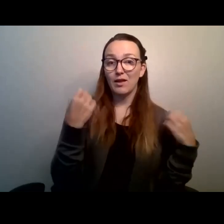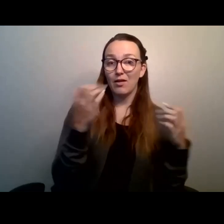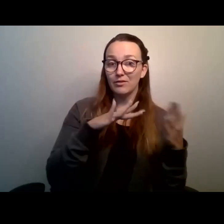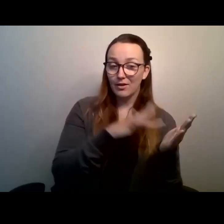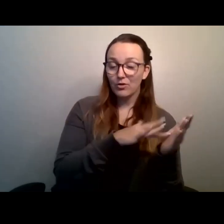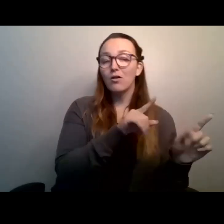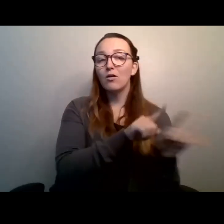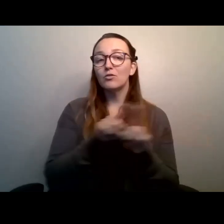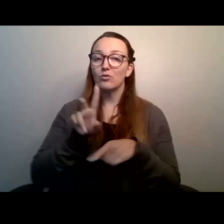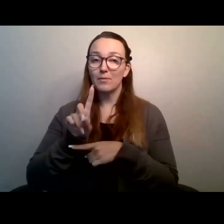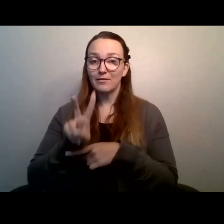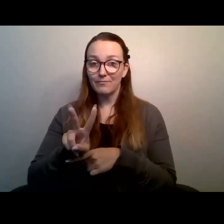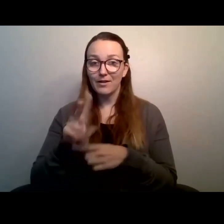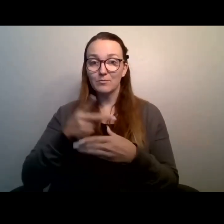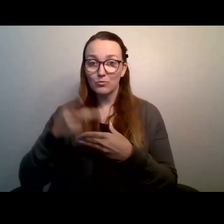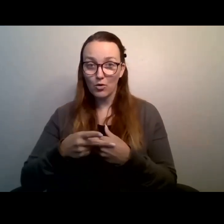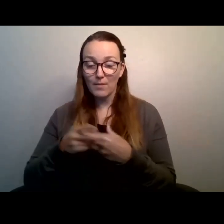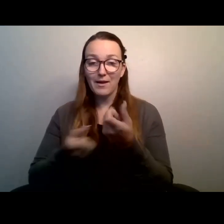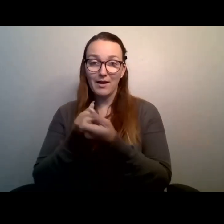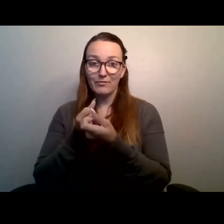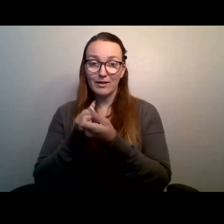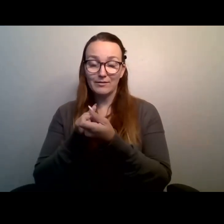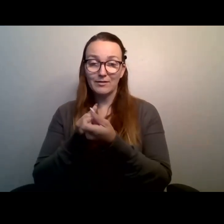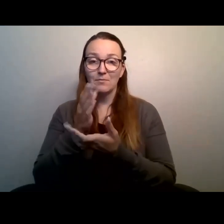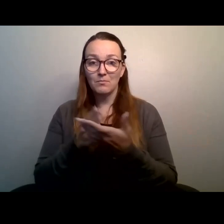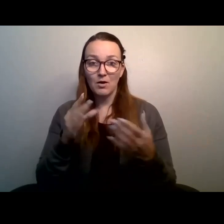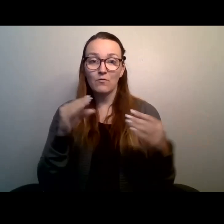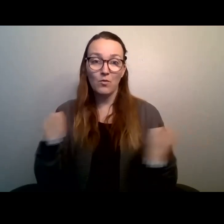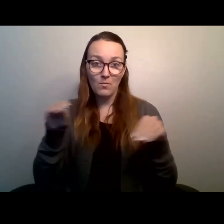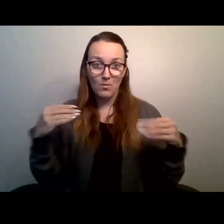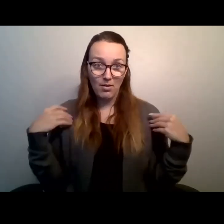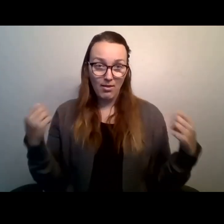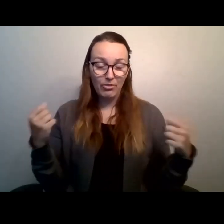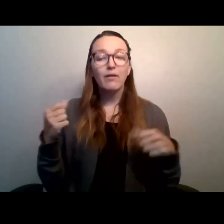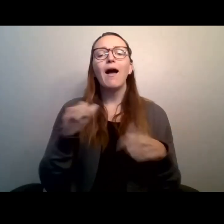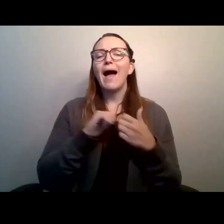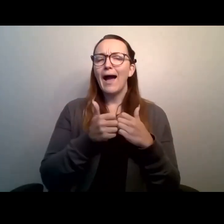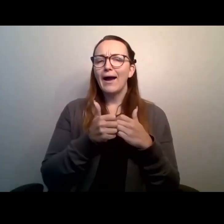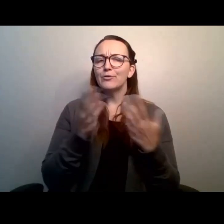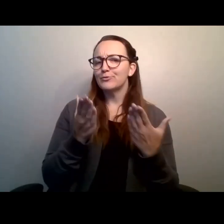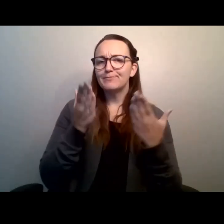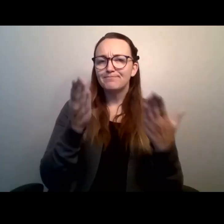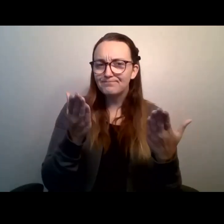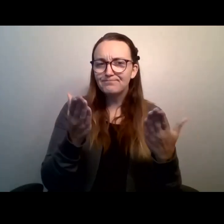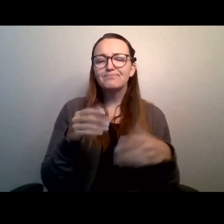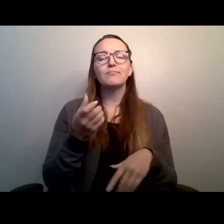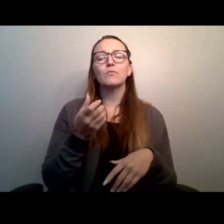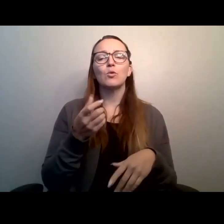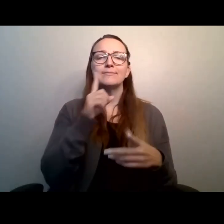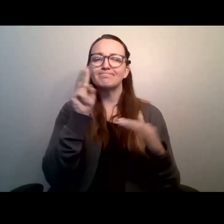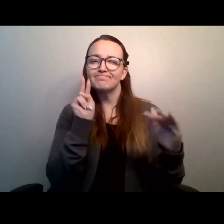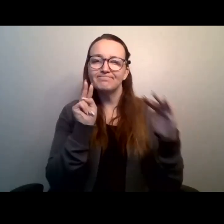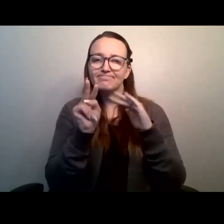the domestic violence program advocacy side for mobile health, how do you suggest, or how do you envision